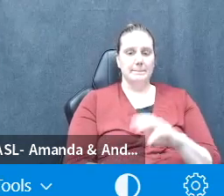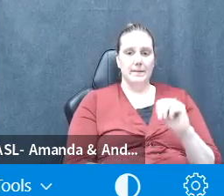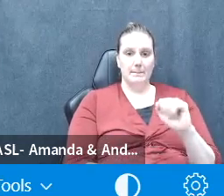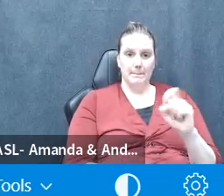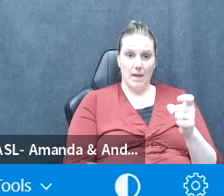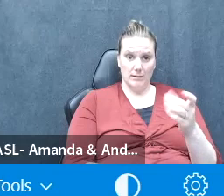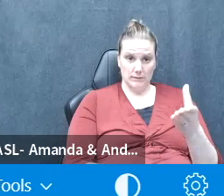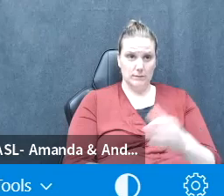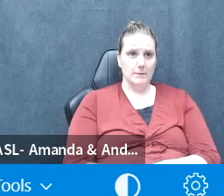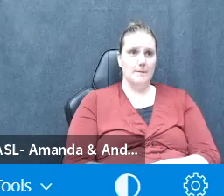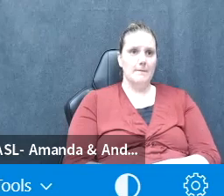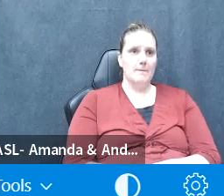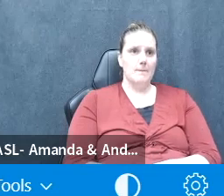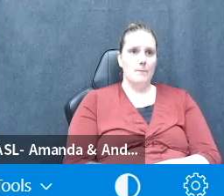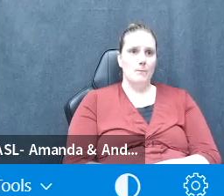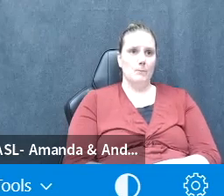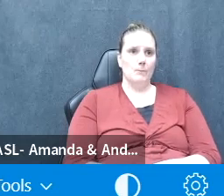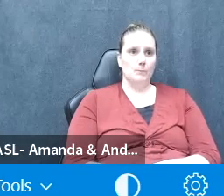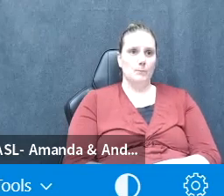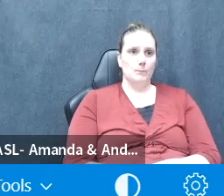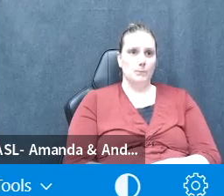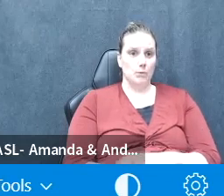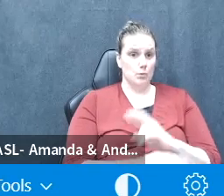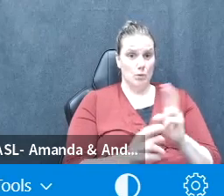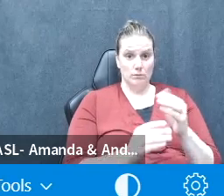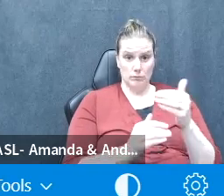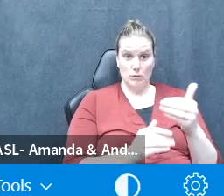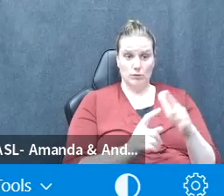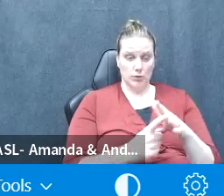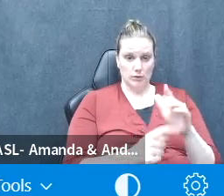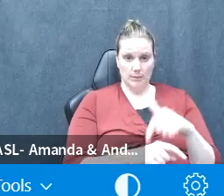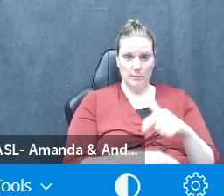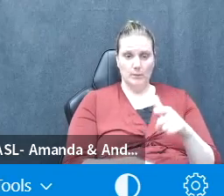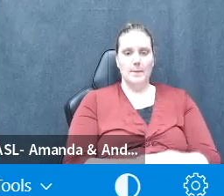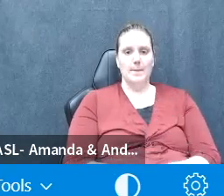Max, are you ready to go? I'll go ahead and start the timer.